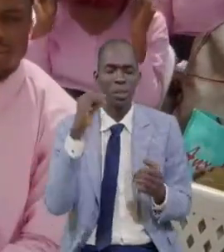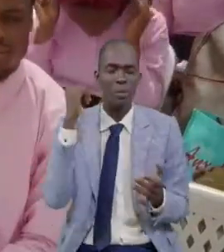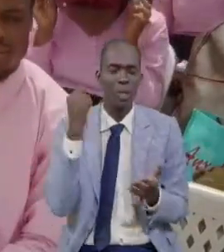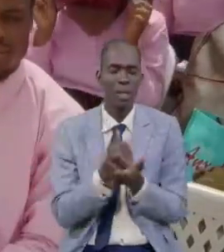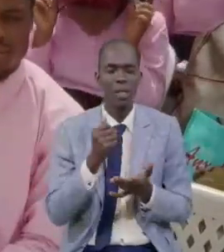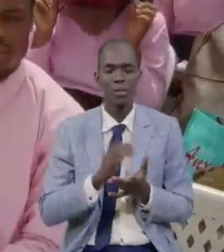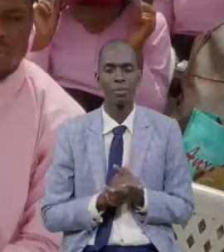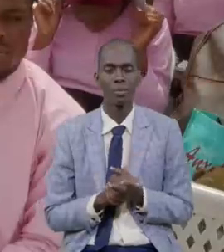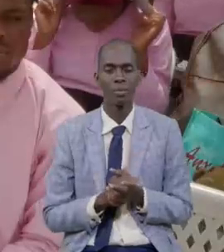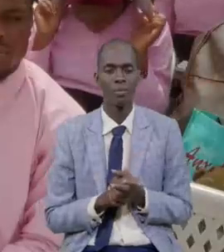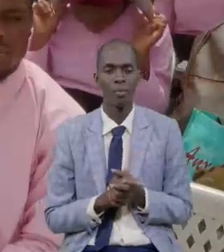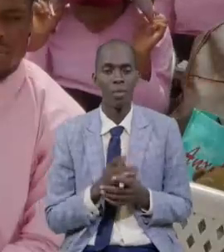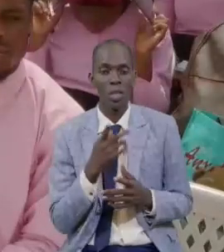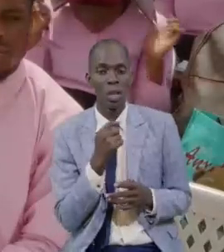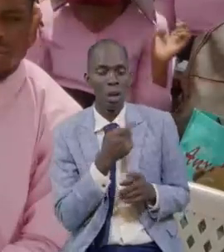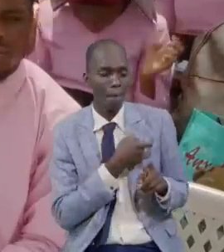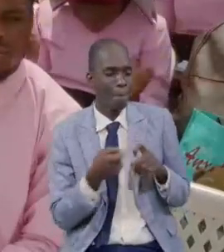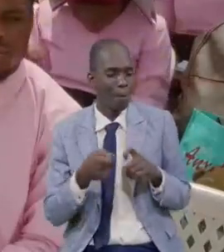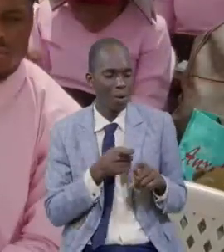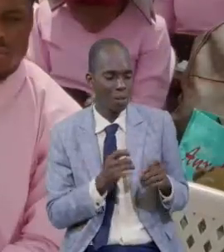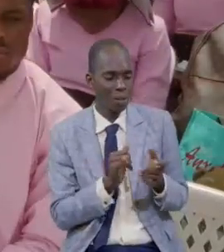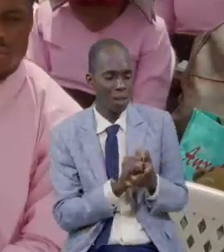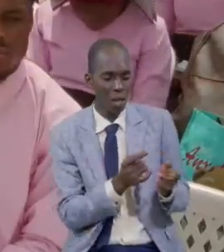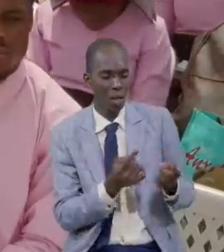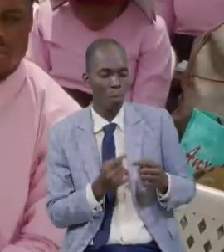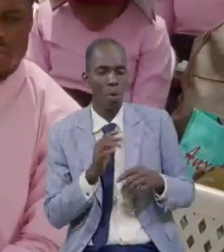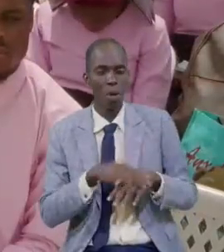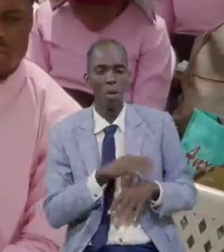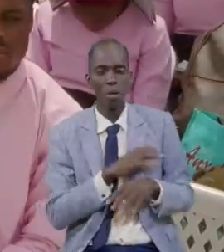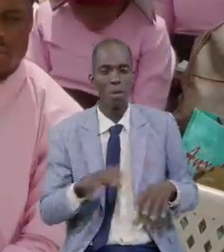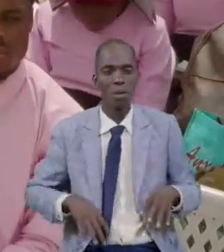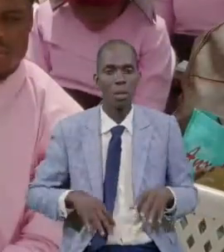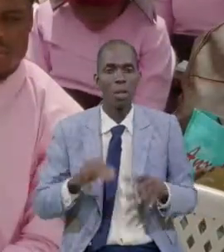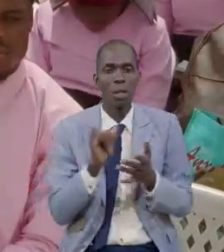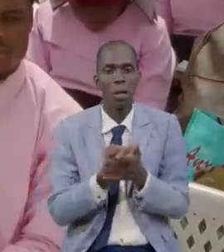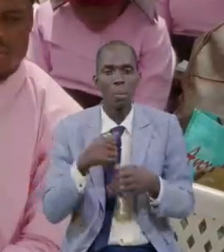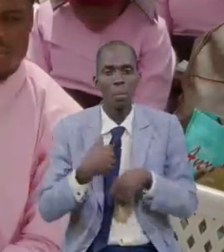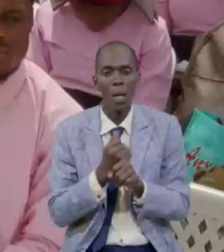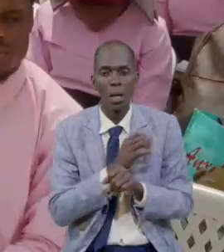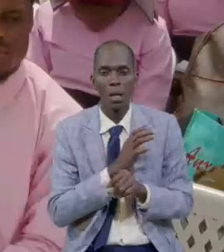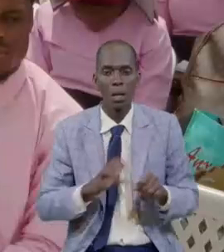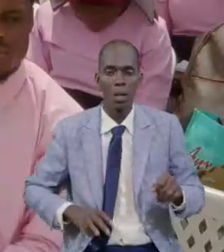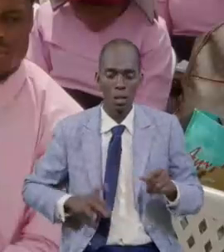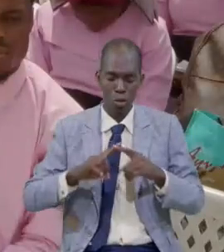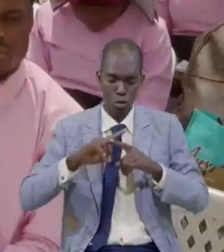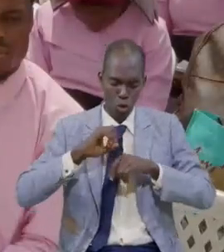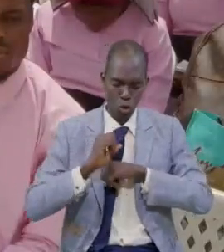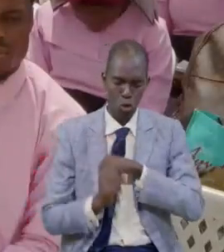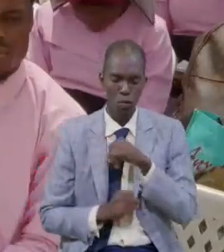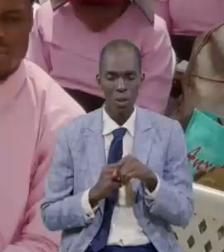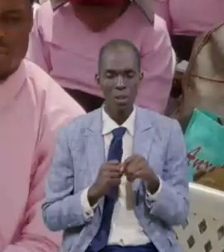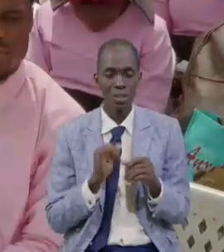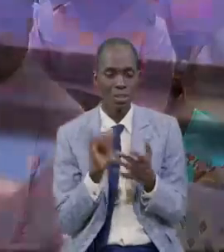that came on Christ, that made him to suffer, that is what